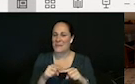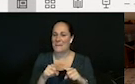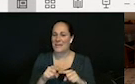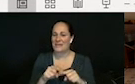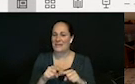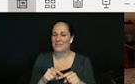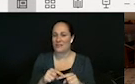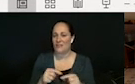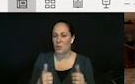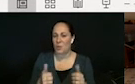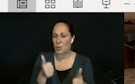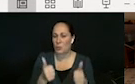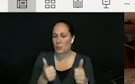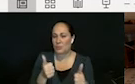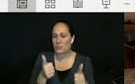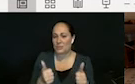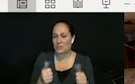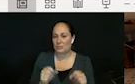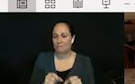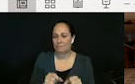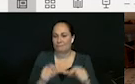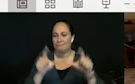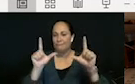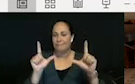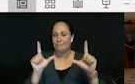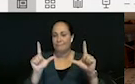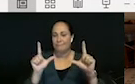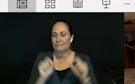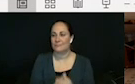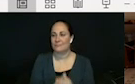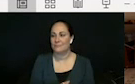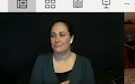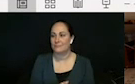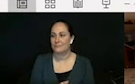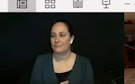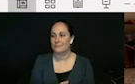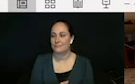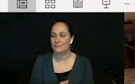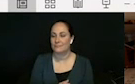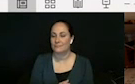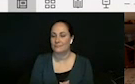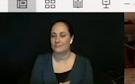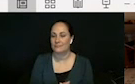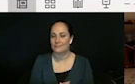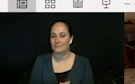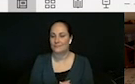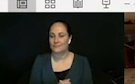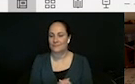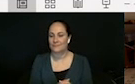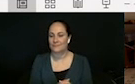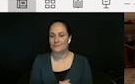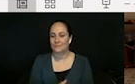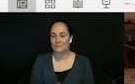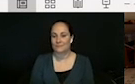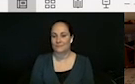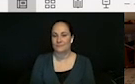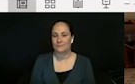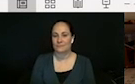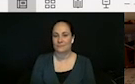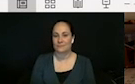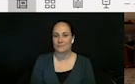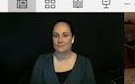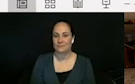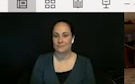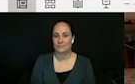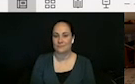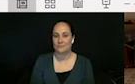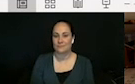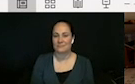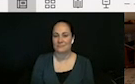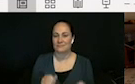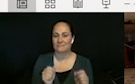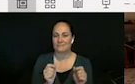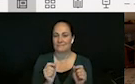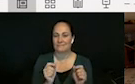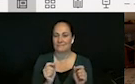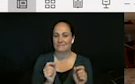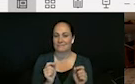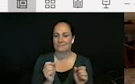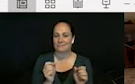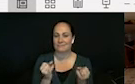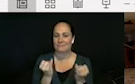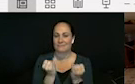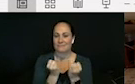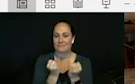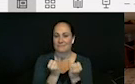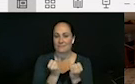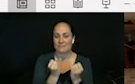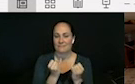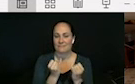Yes. Okay, let's go to the screen. Yeah, Close up my... It's sharing just the PowerPoint window,